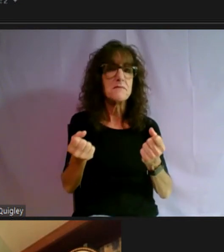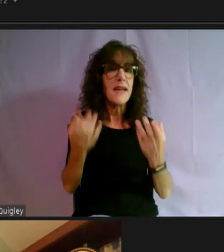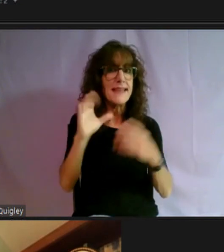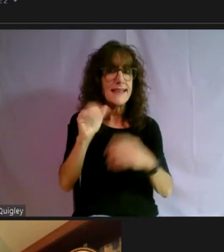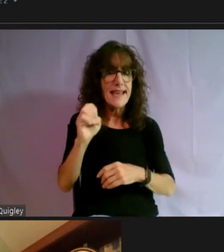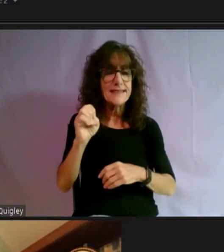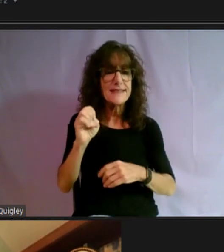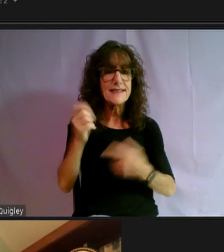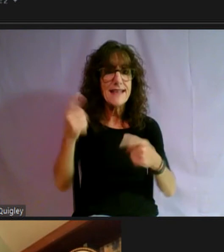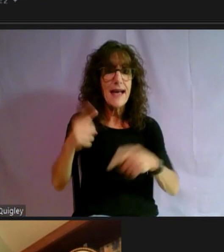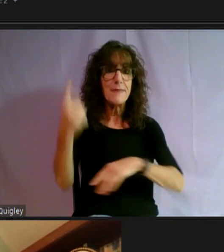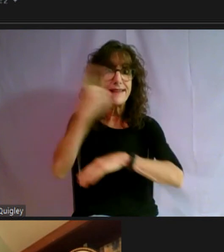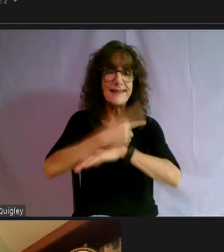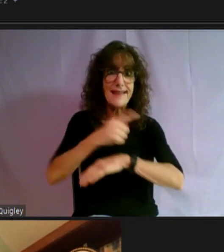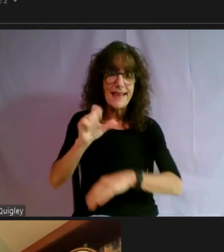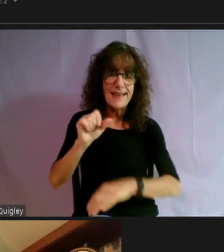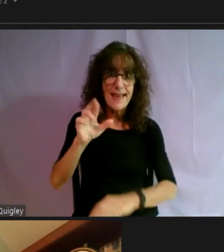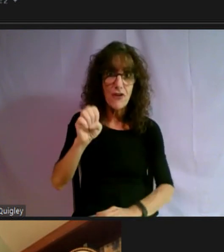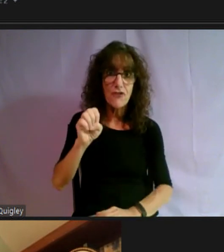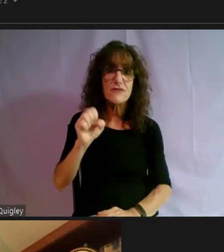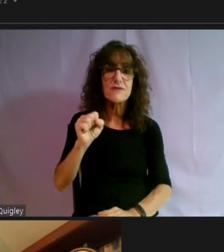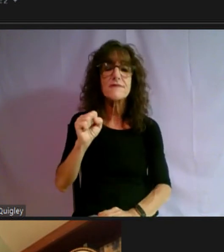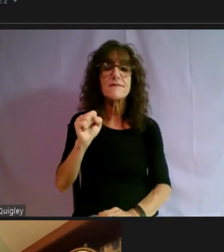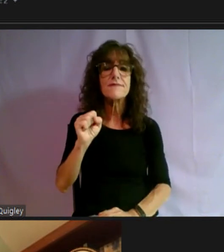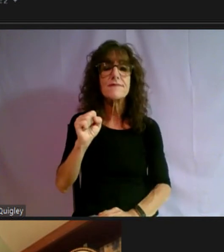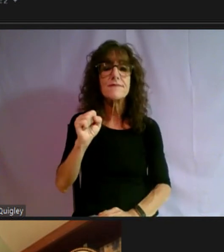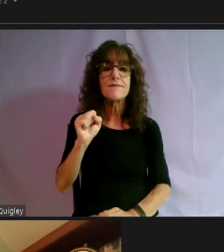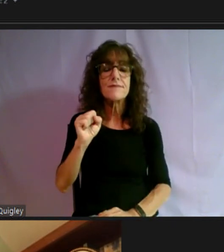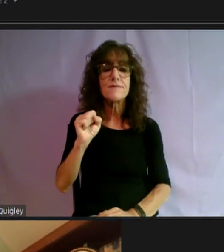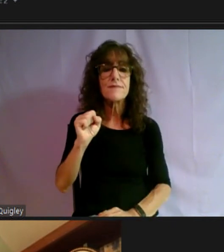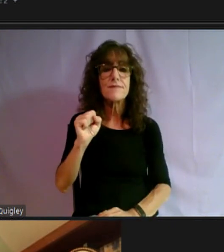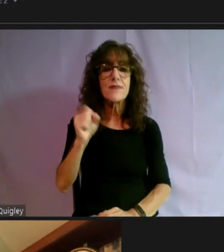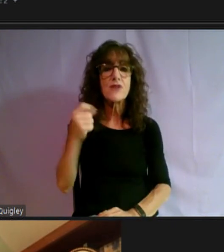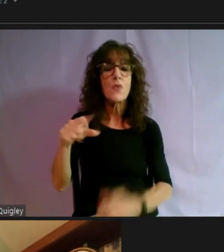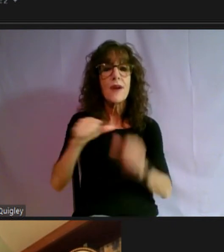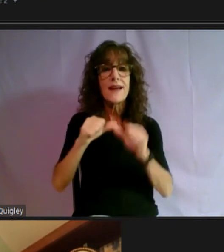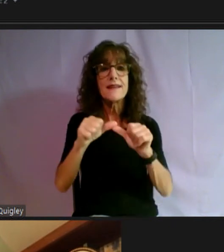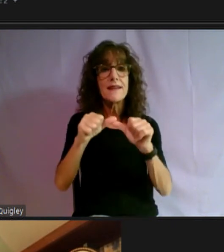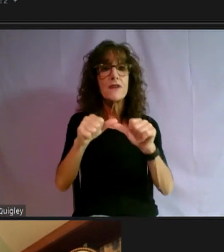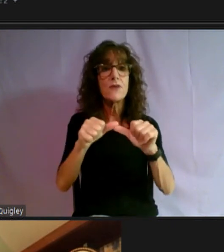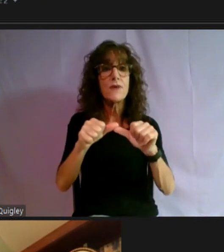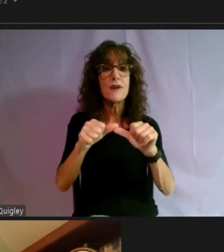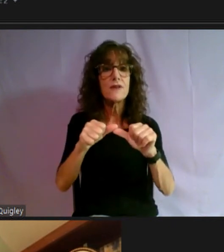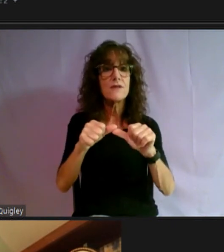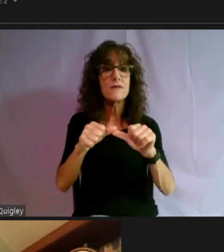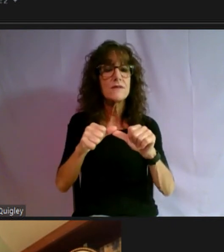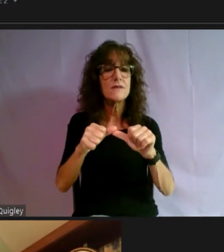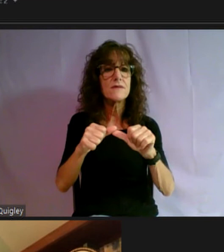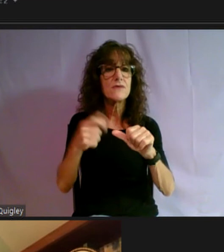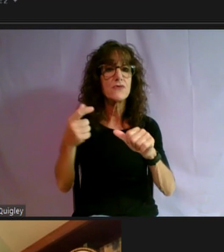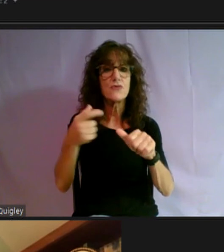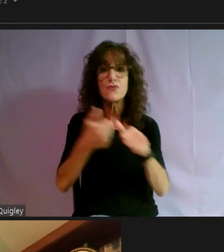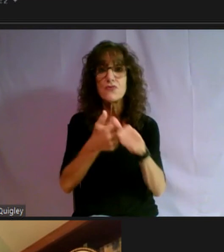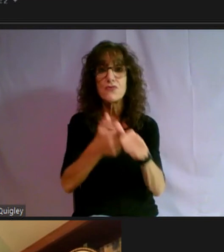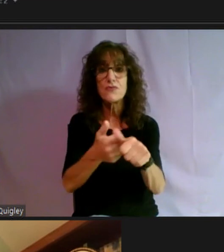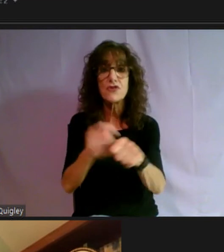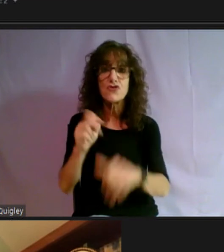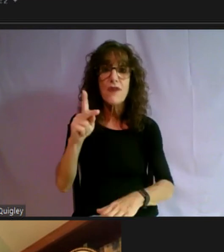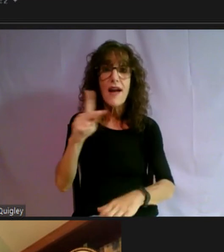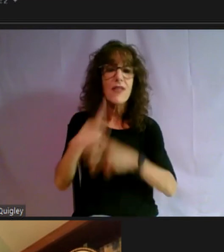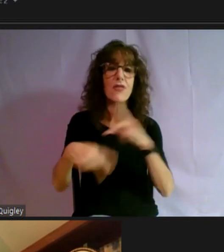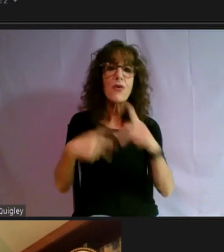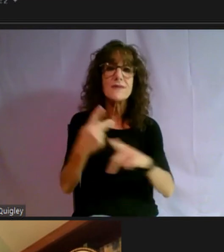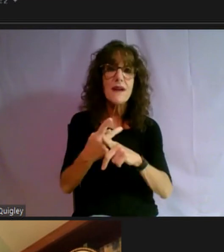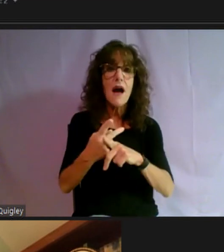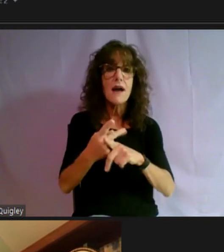We've had the experience with daycares. Um, and so we're continuing to track those types of outbreaks,